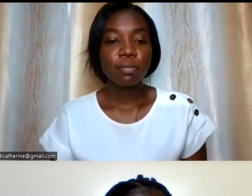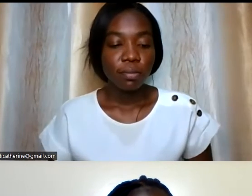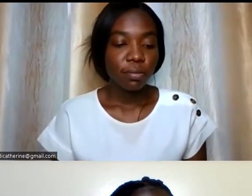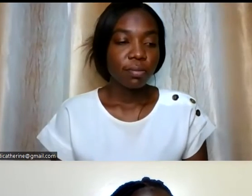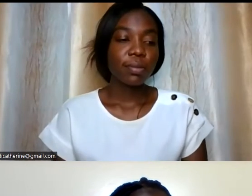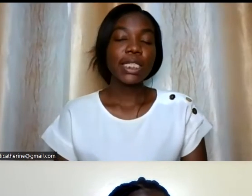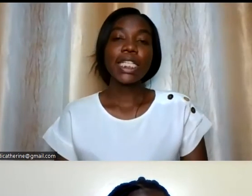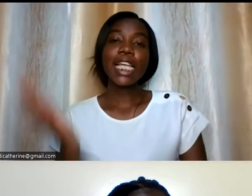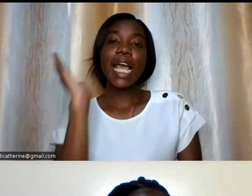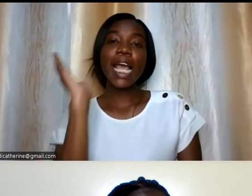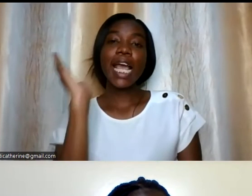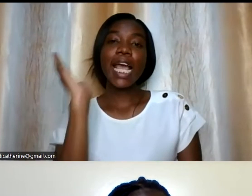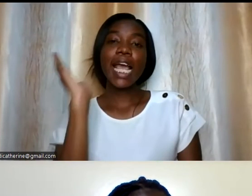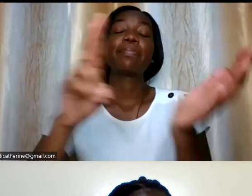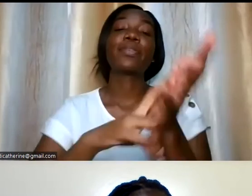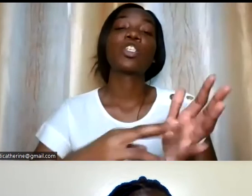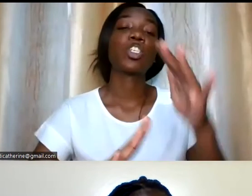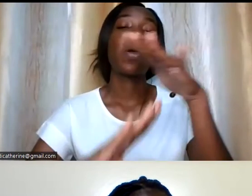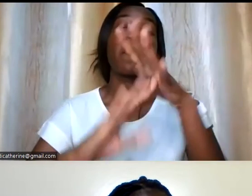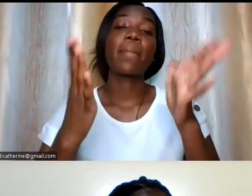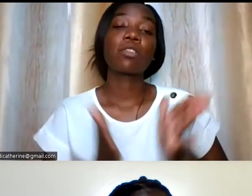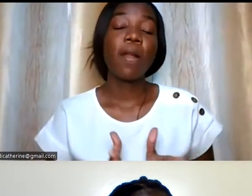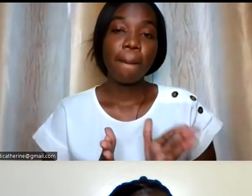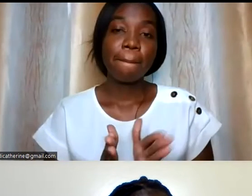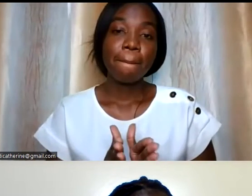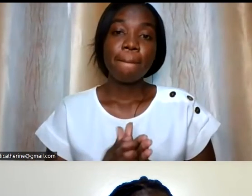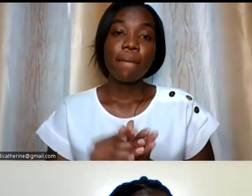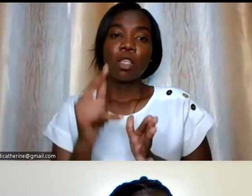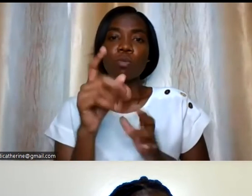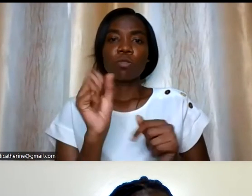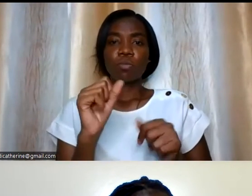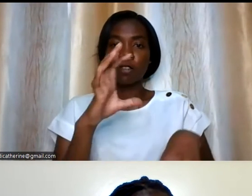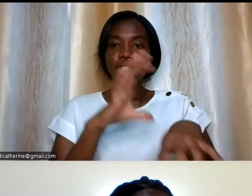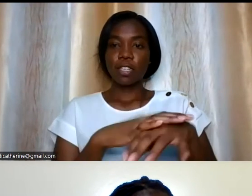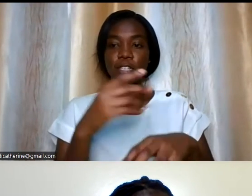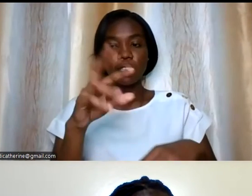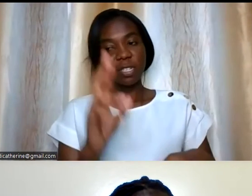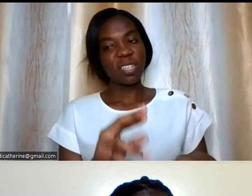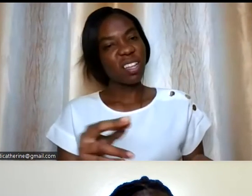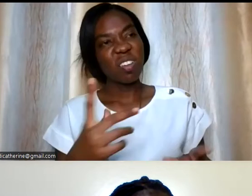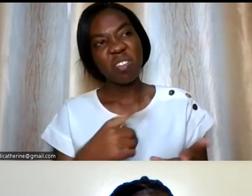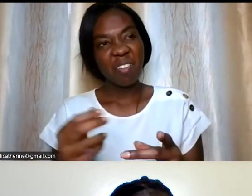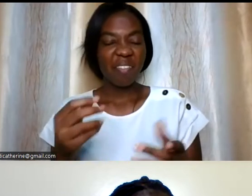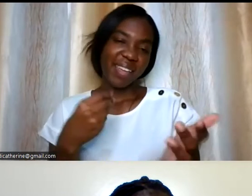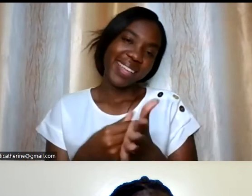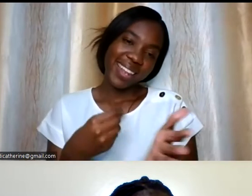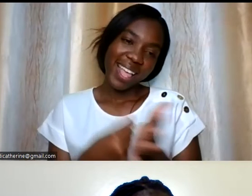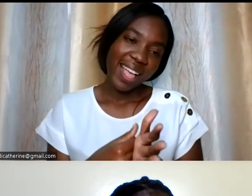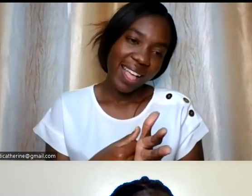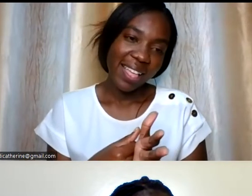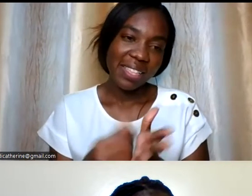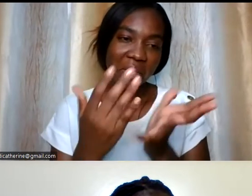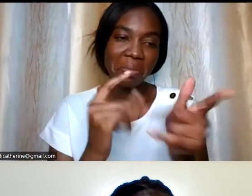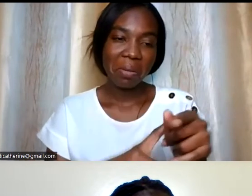directly report to the top person. You'll find HR is into finance, HR is, into